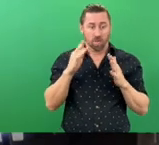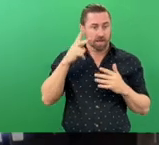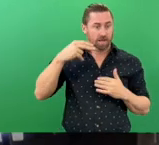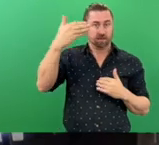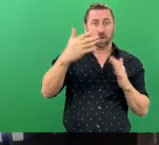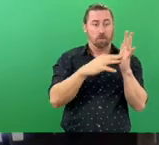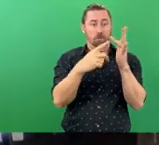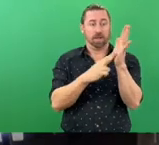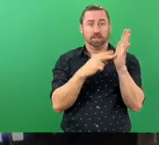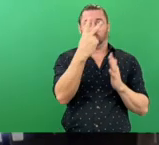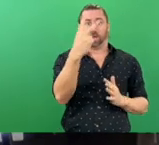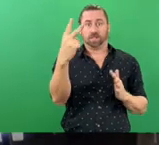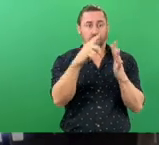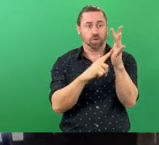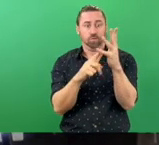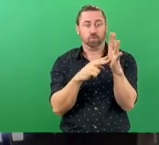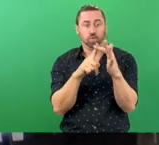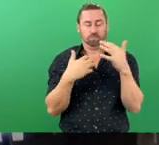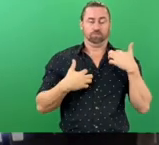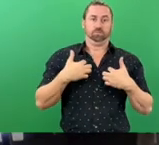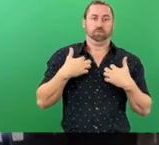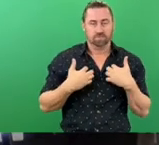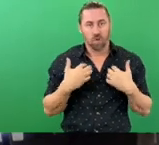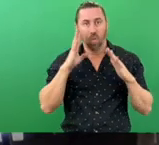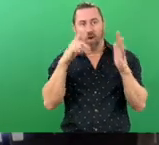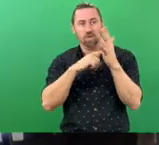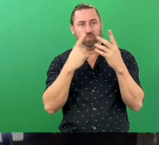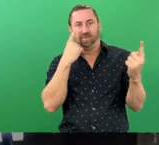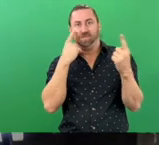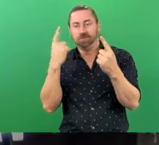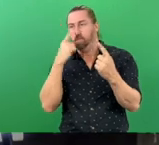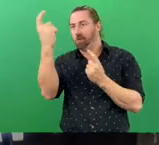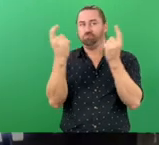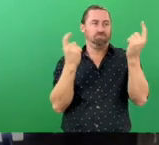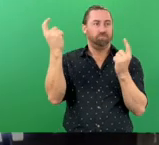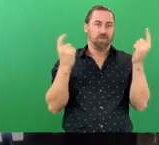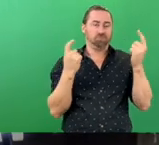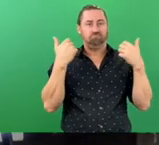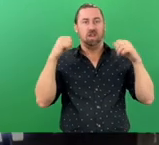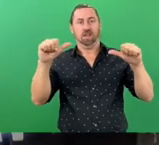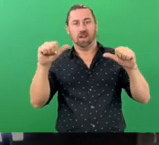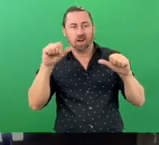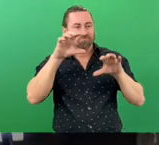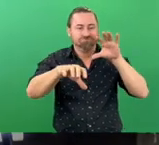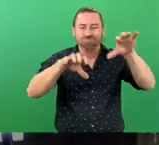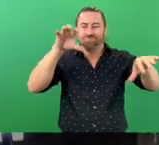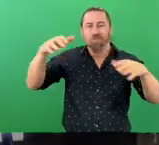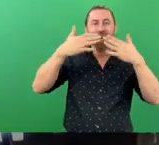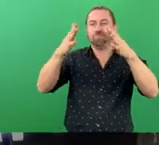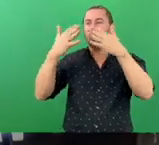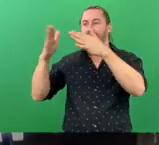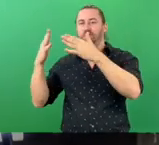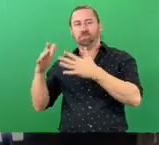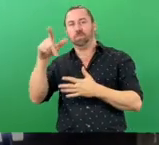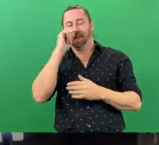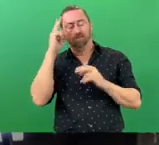Monday, the 22nd of June. And so it'll be wonderful to see our institutions like the Queensland Art Gallery reopening so we